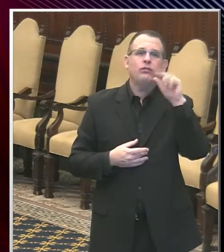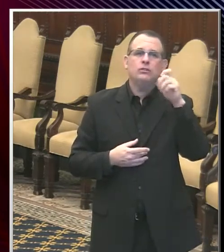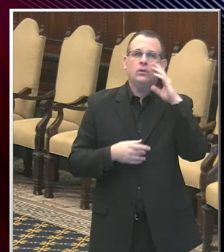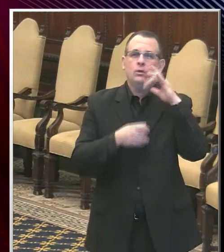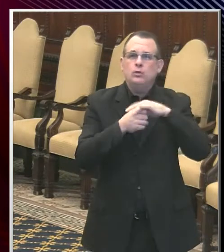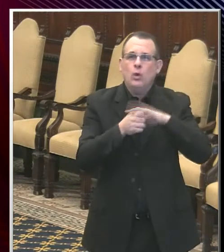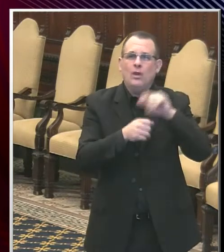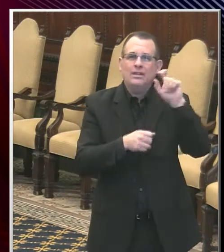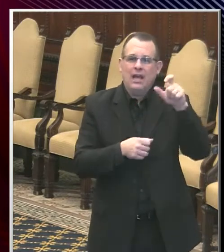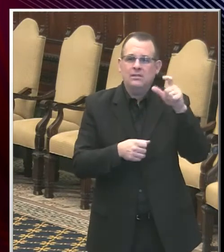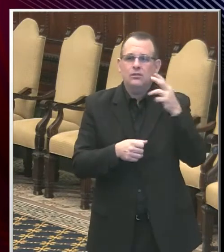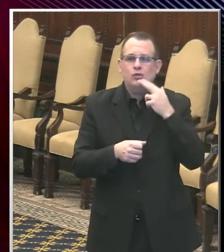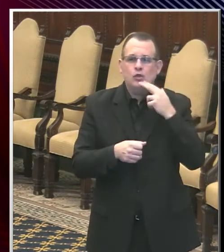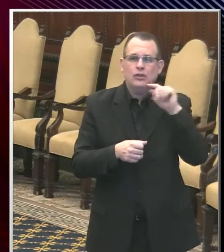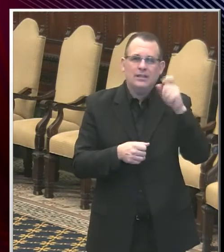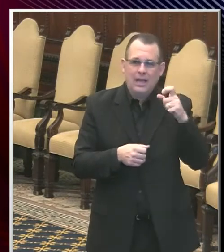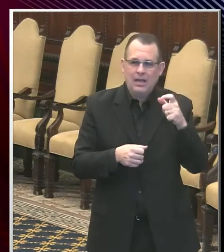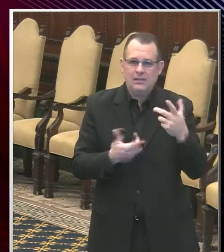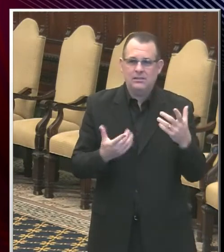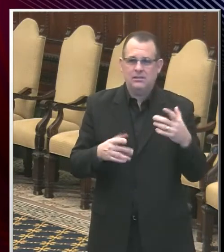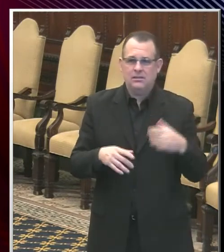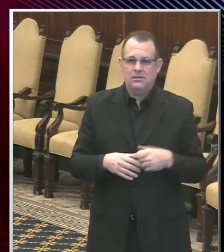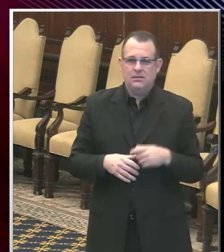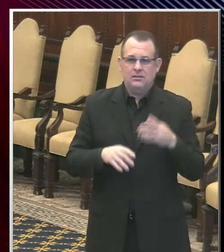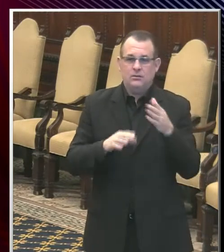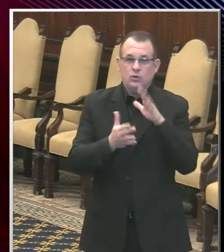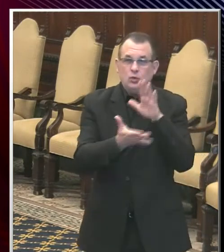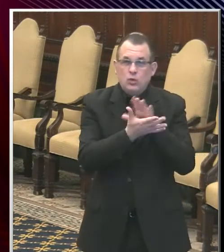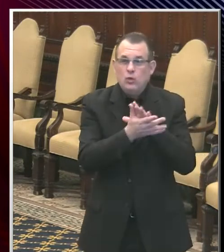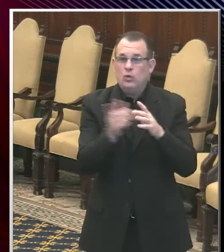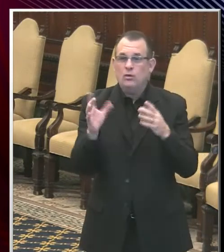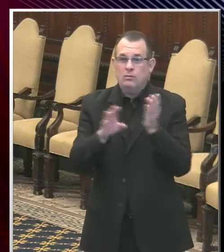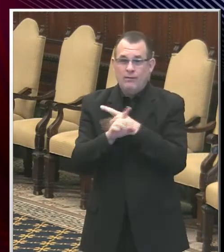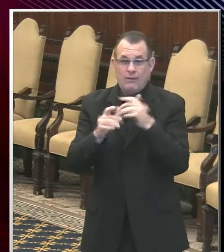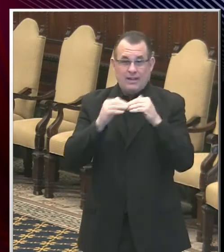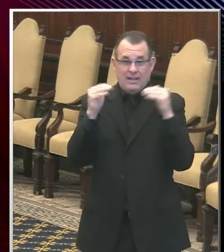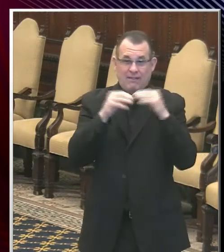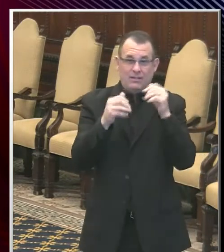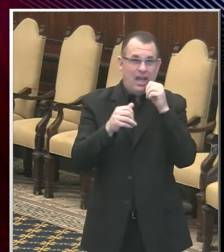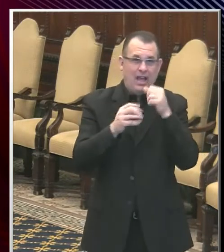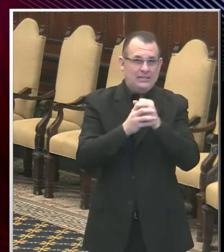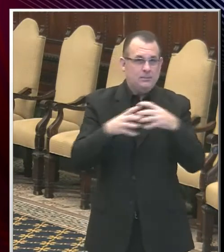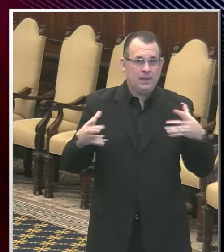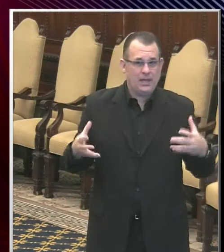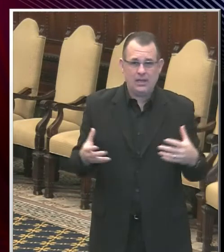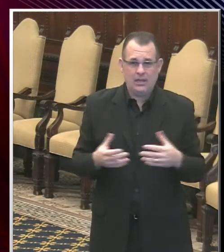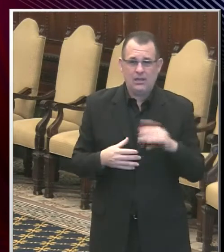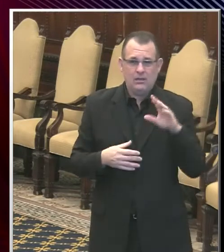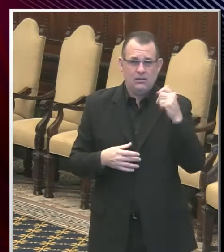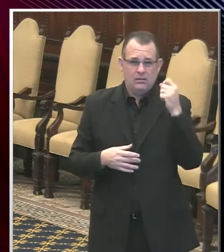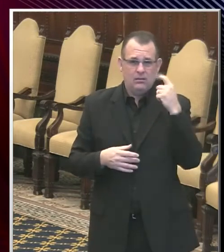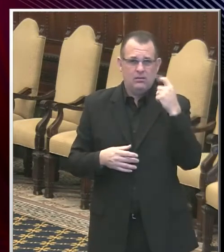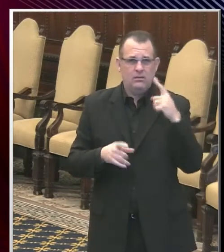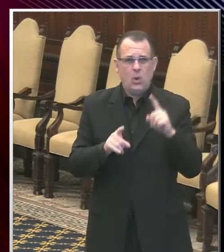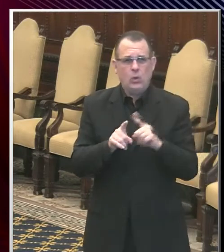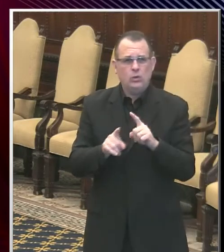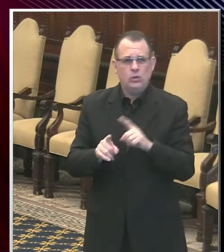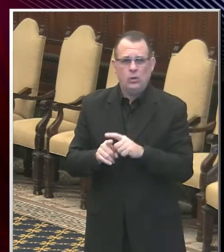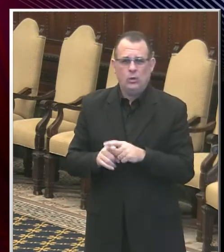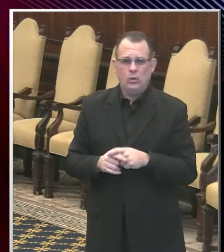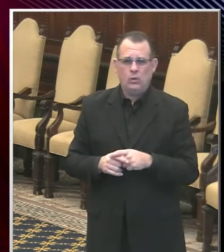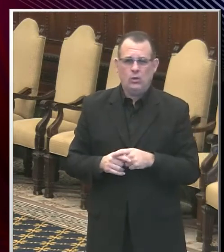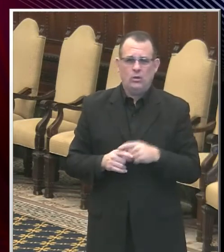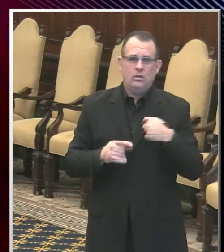community schools will be kept level and just not expanded, right. But I saw there's also a